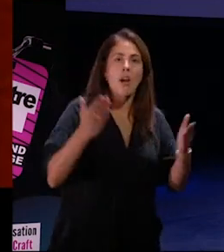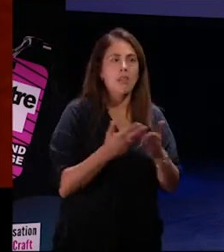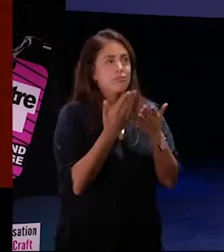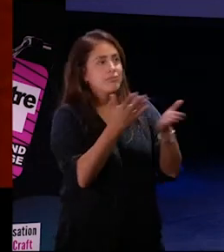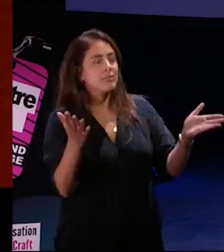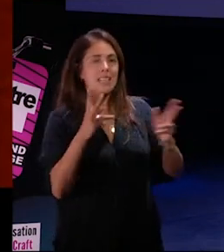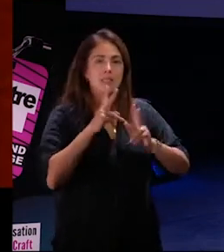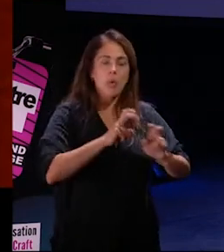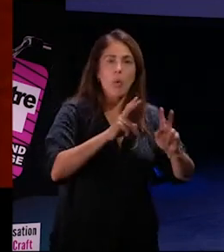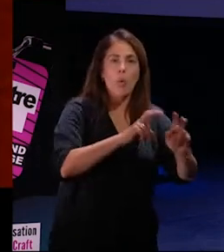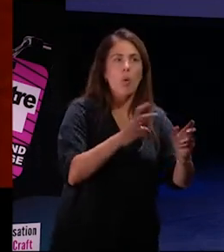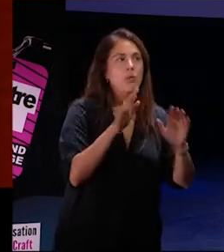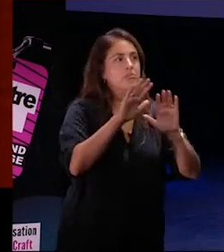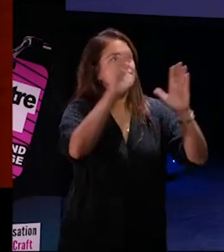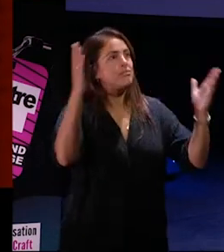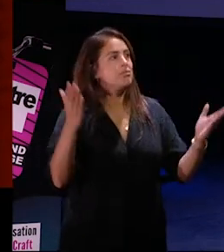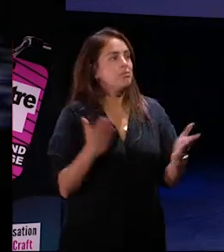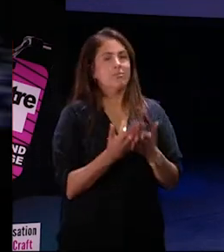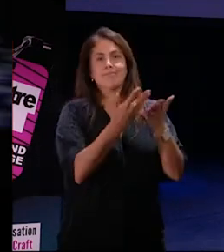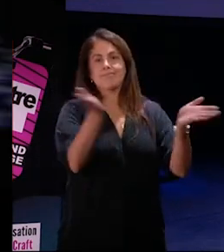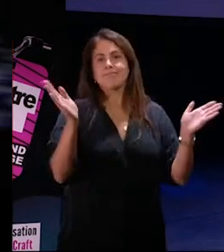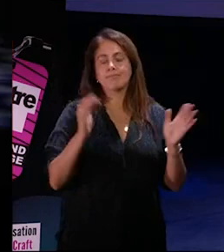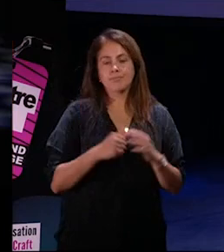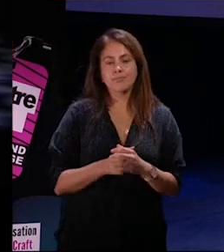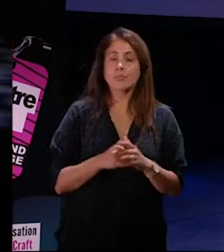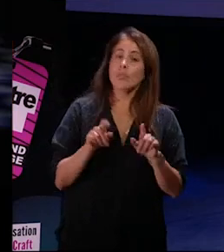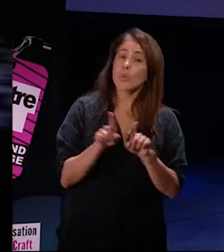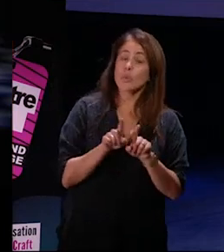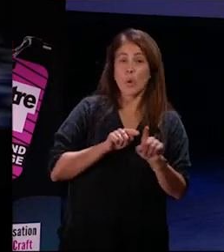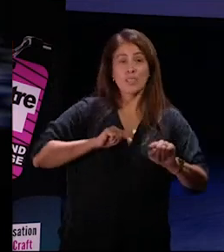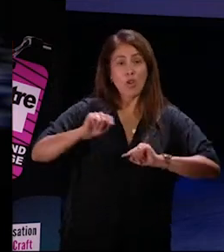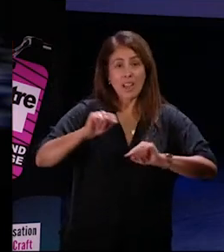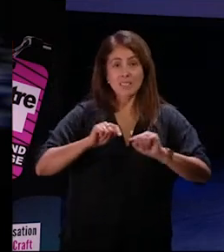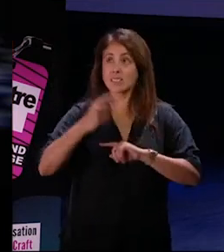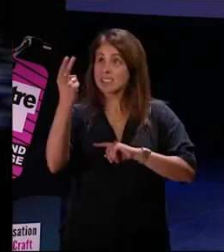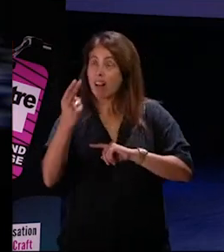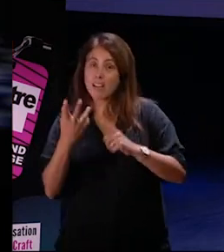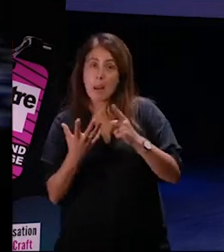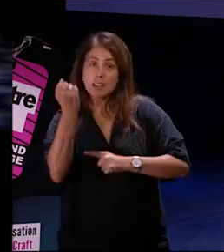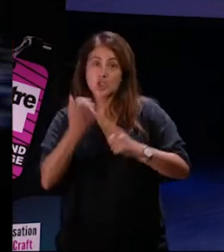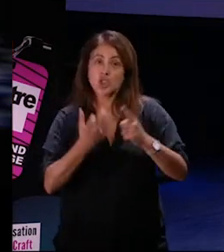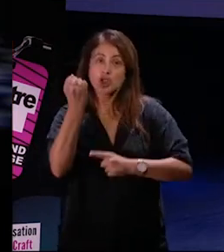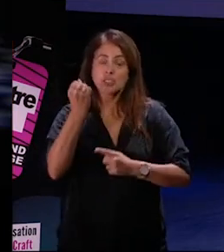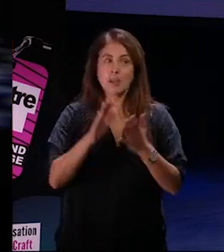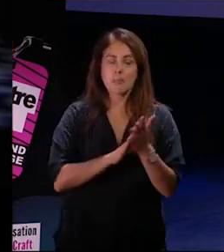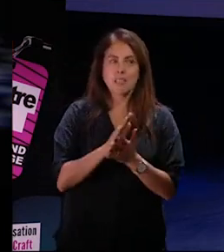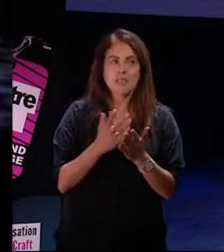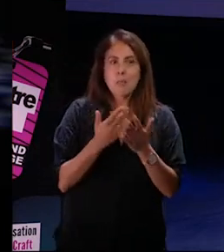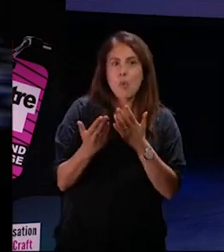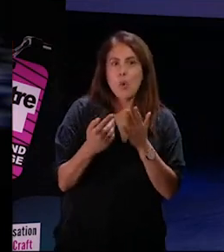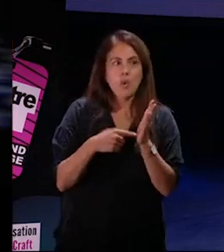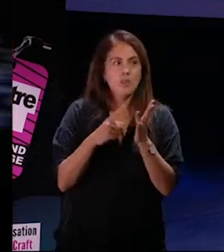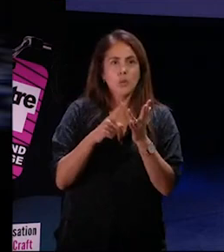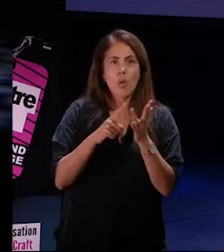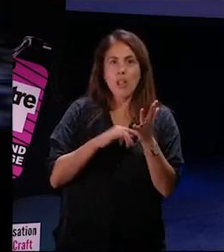exploring other areas of the digital world as well. Yeah, and directors are ambitious and designers are ambitious, and actually to have more tools to play with actually